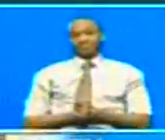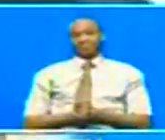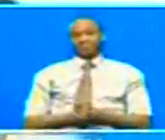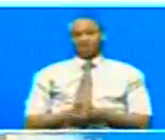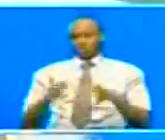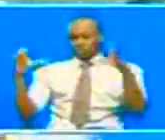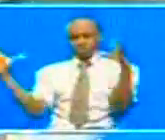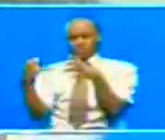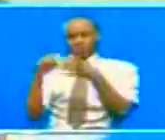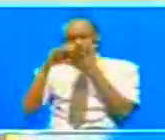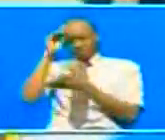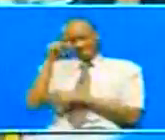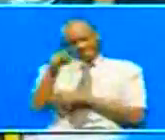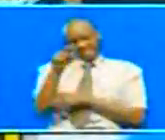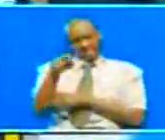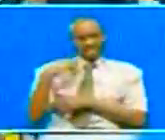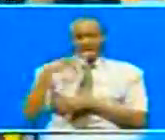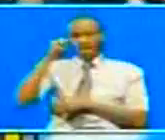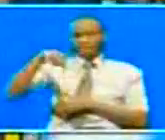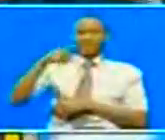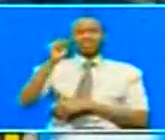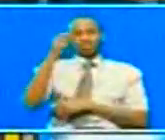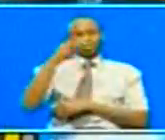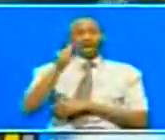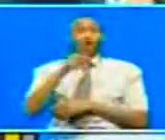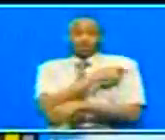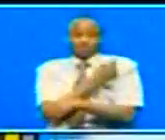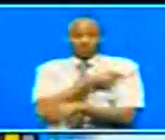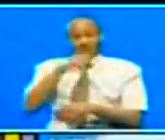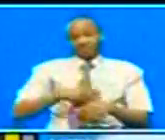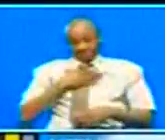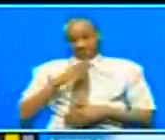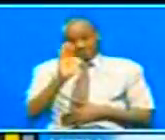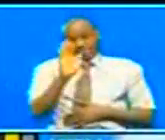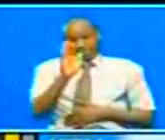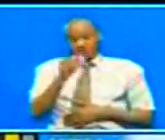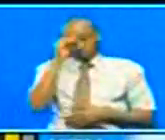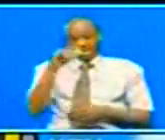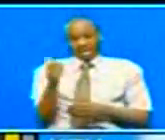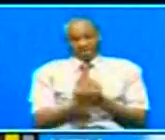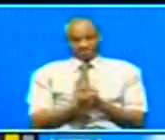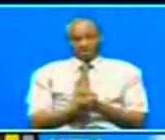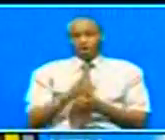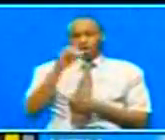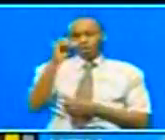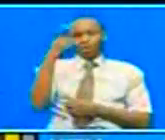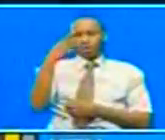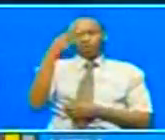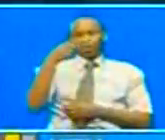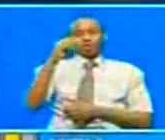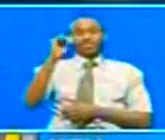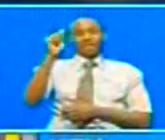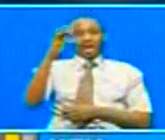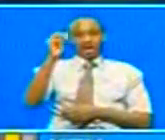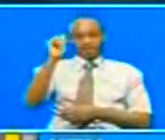It's a group of students gathered at the MP Shah Hospital to visit one of their own. Calford Odhiambo, a fourth-year student of